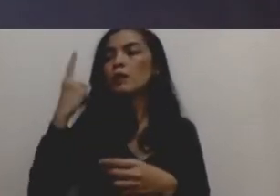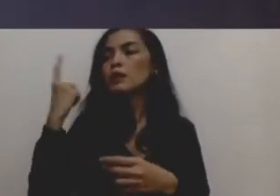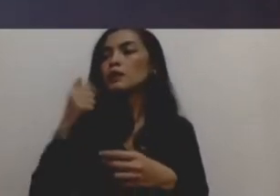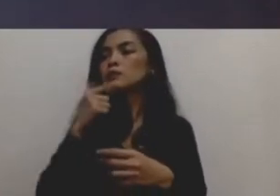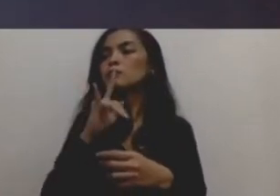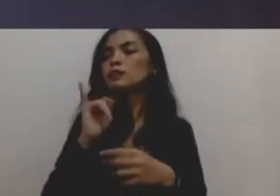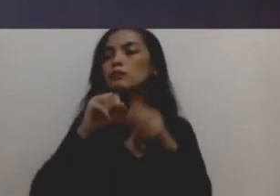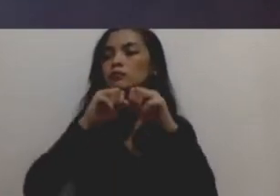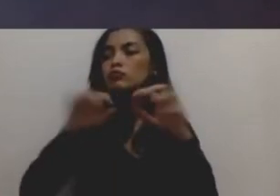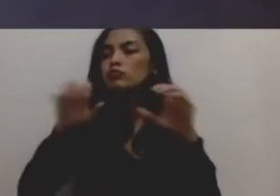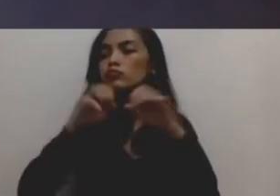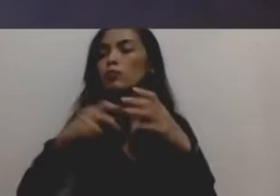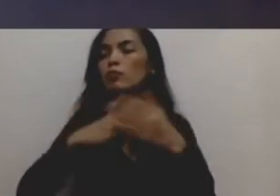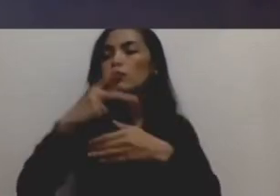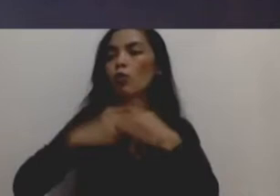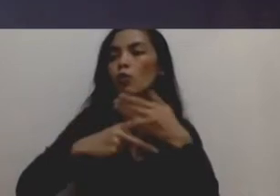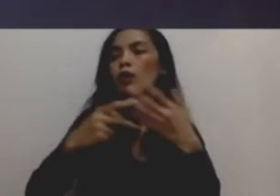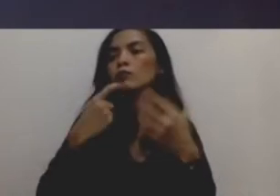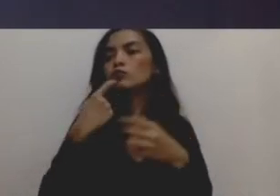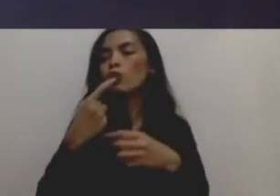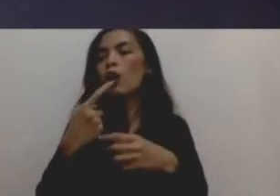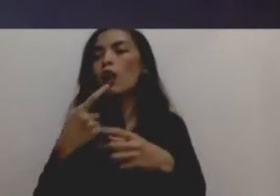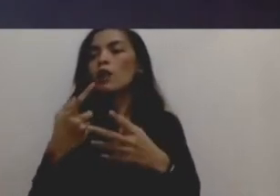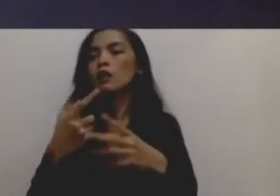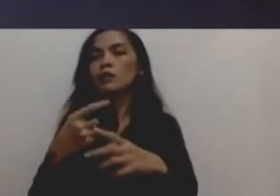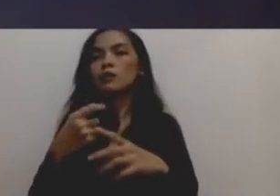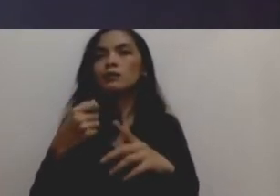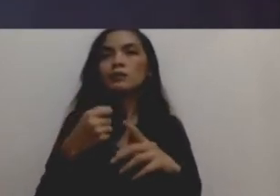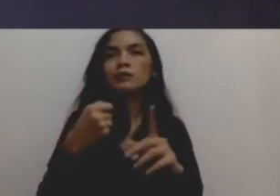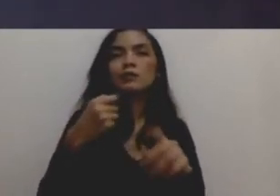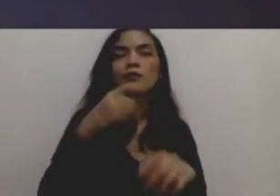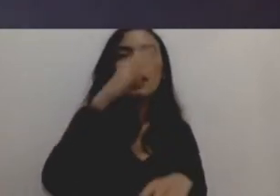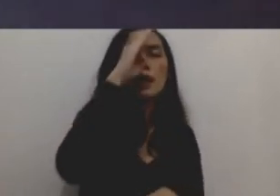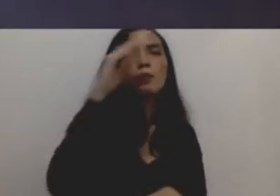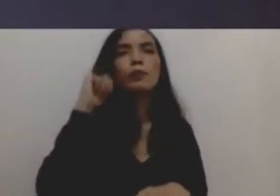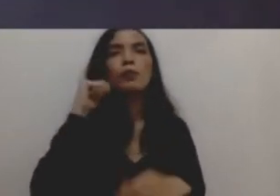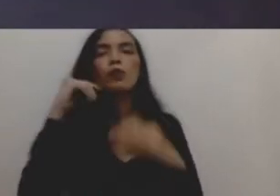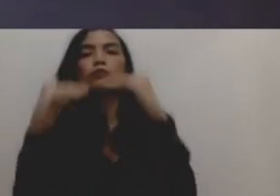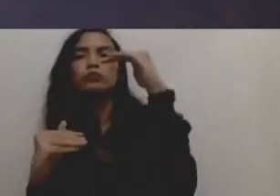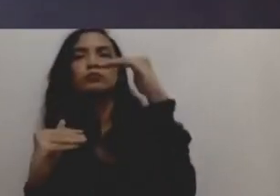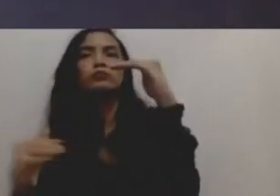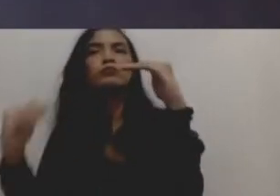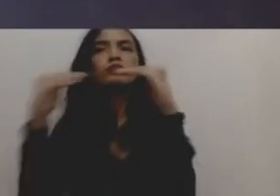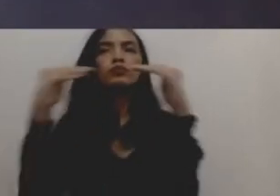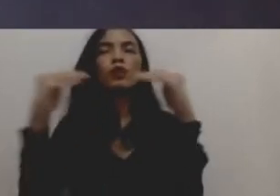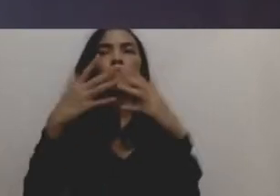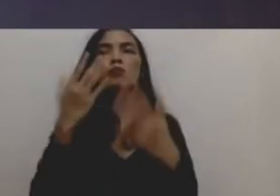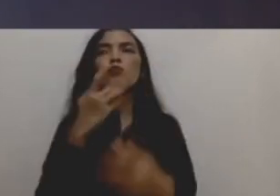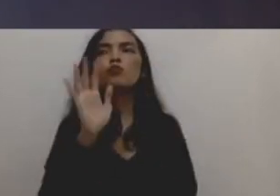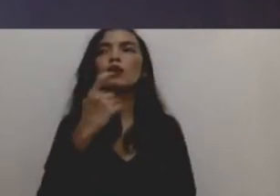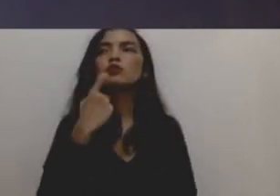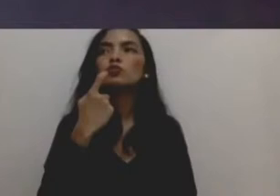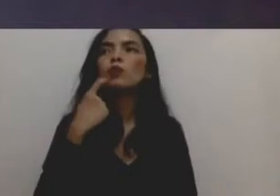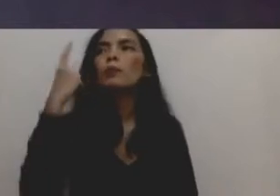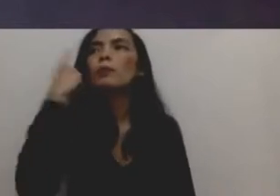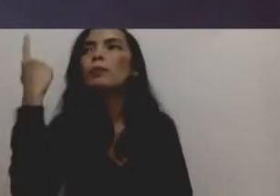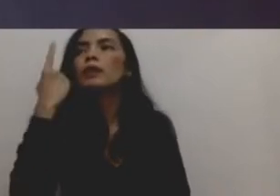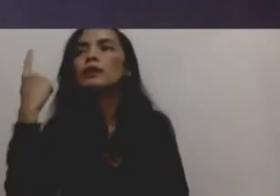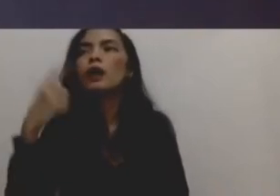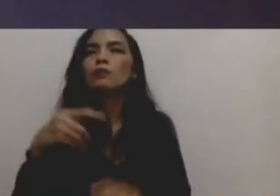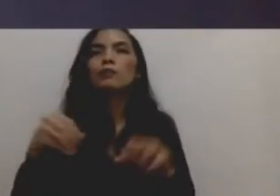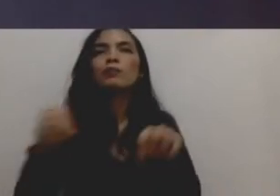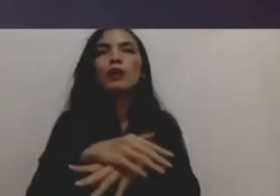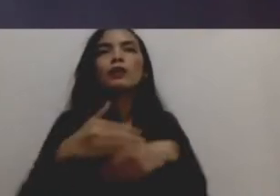program and its activities related to gender equality are implemented not only by the government institution at national level, but also down